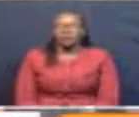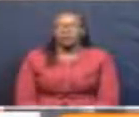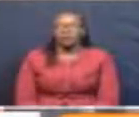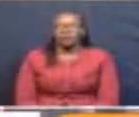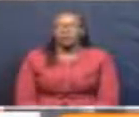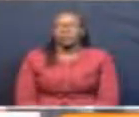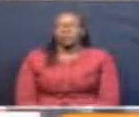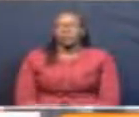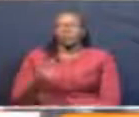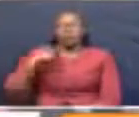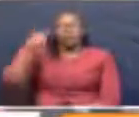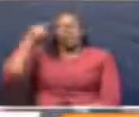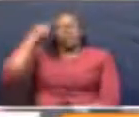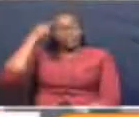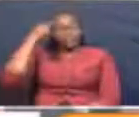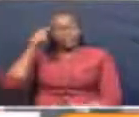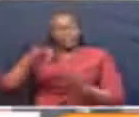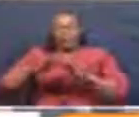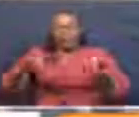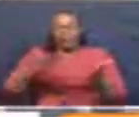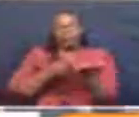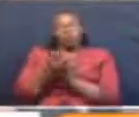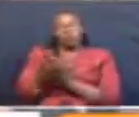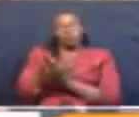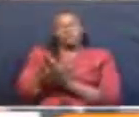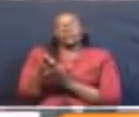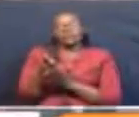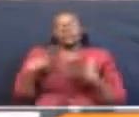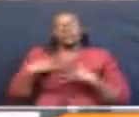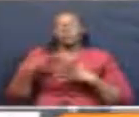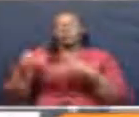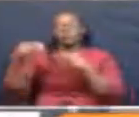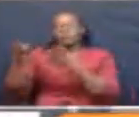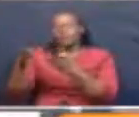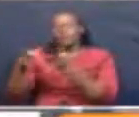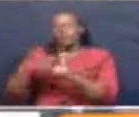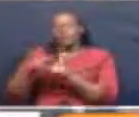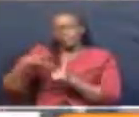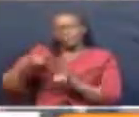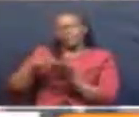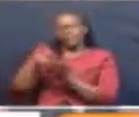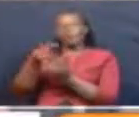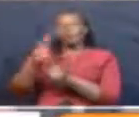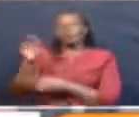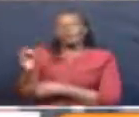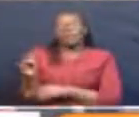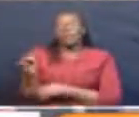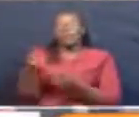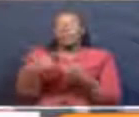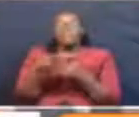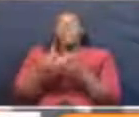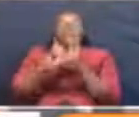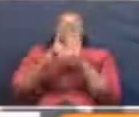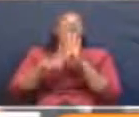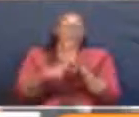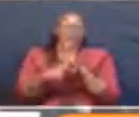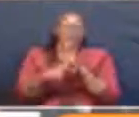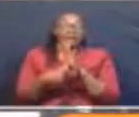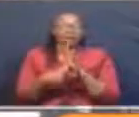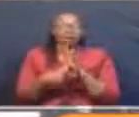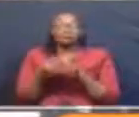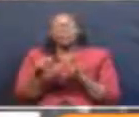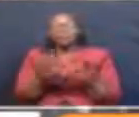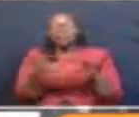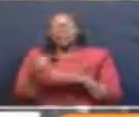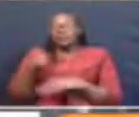Mashamba. Tukifikiria labda ni mashamba halali ambao watu walikuwa wamepewa, wale ambao tulinunua kutoka kwao. Lakini